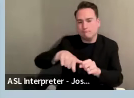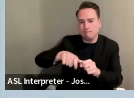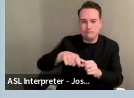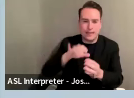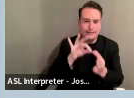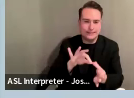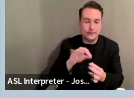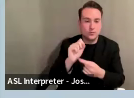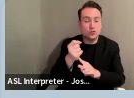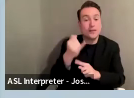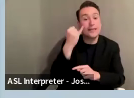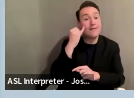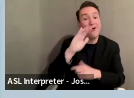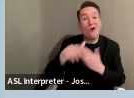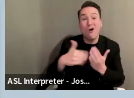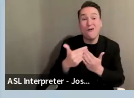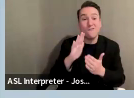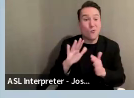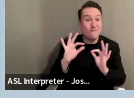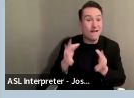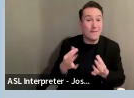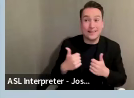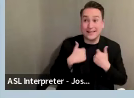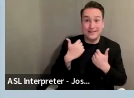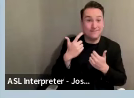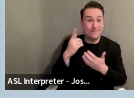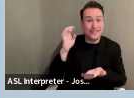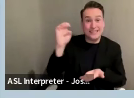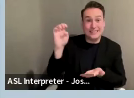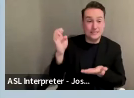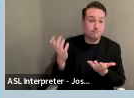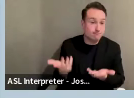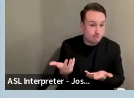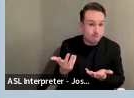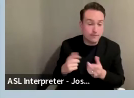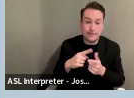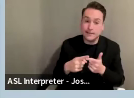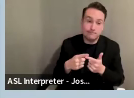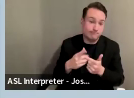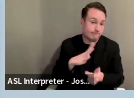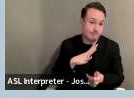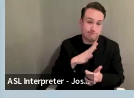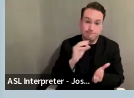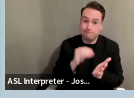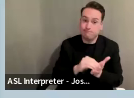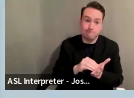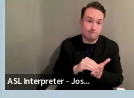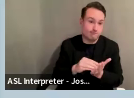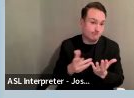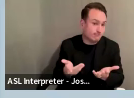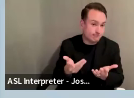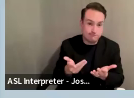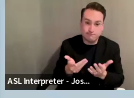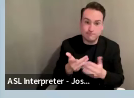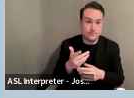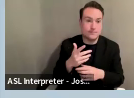But if all of your relatives live back east, hey, if that's your circle, then you just need to go with the person who is most predisposed and maybe someone